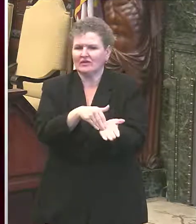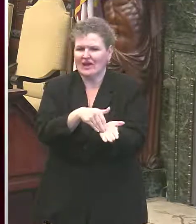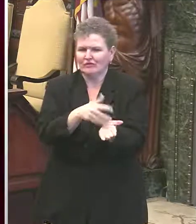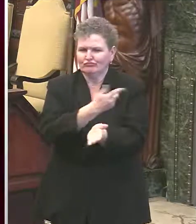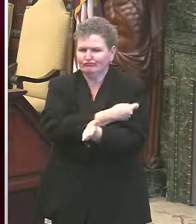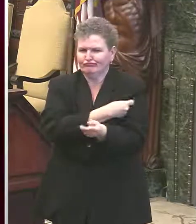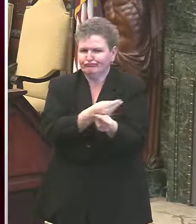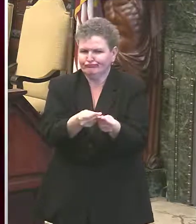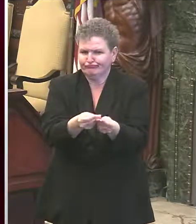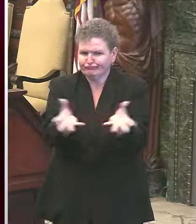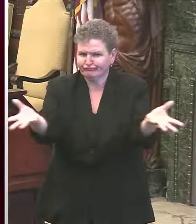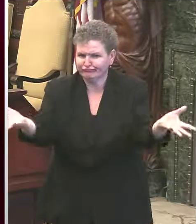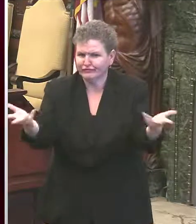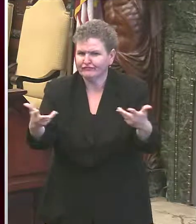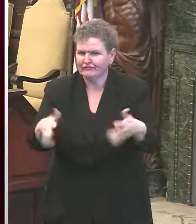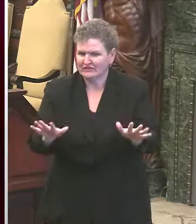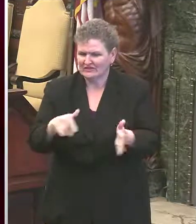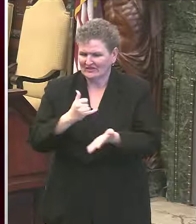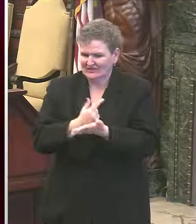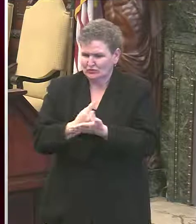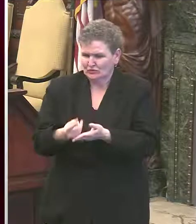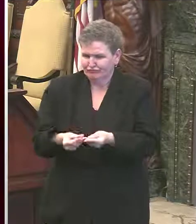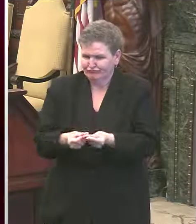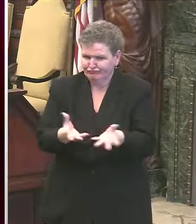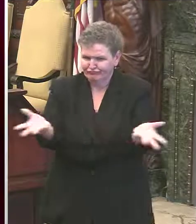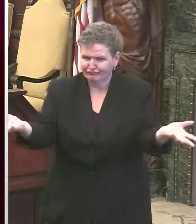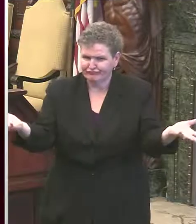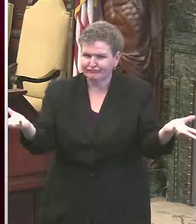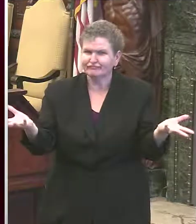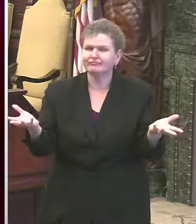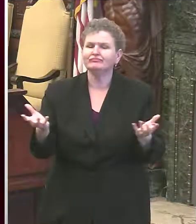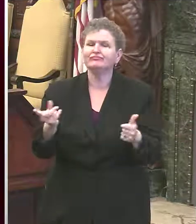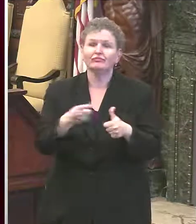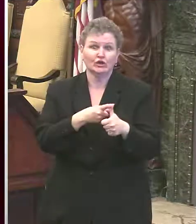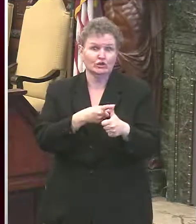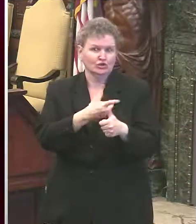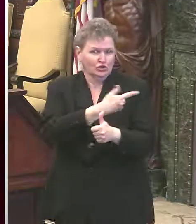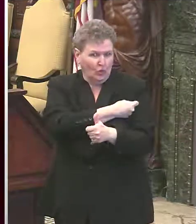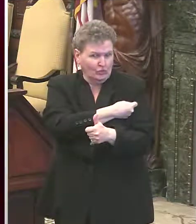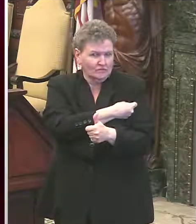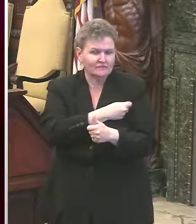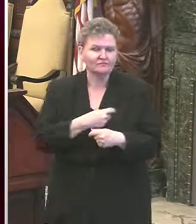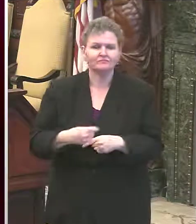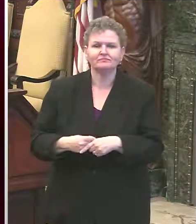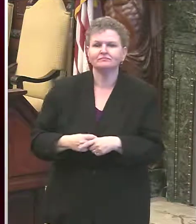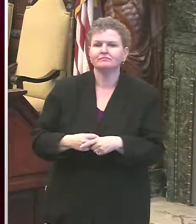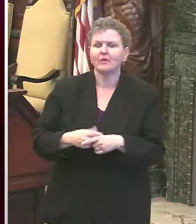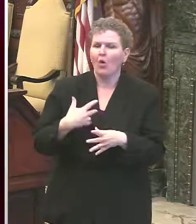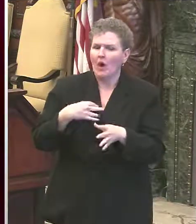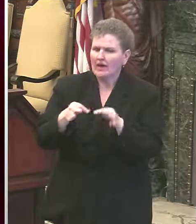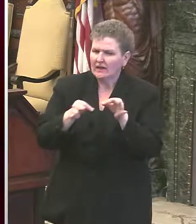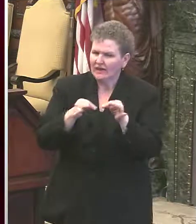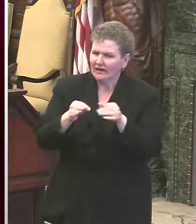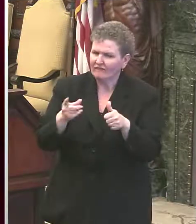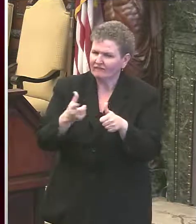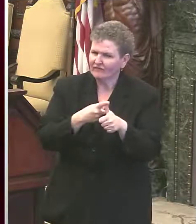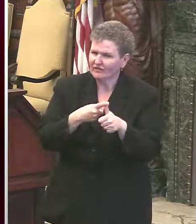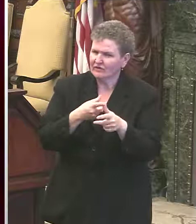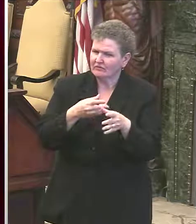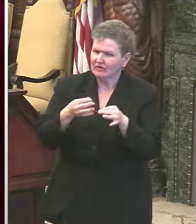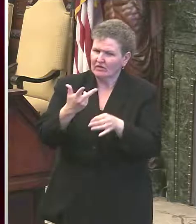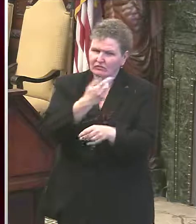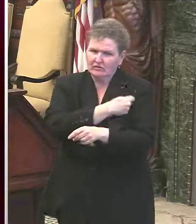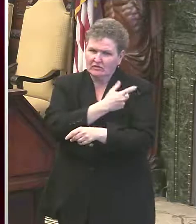this week as they move into the second dose phase. Let me talk about administration of vaccine across the city. As of